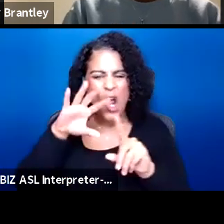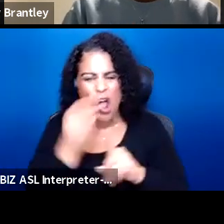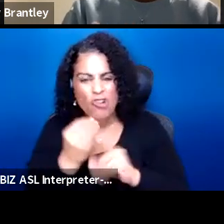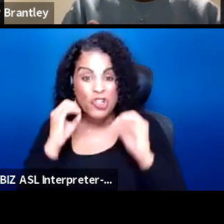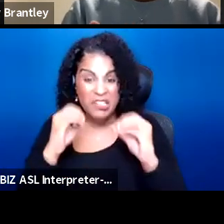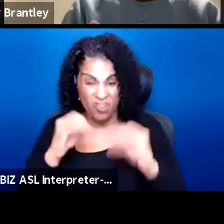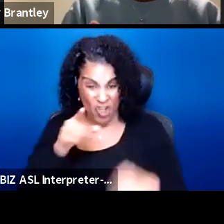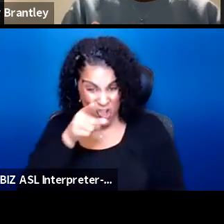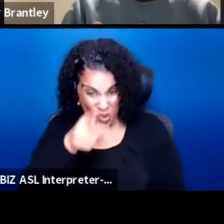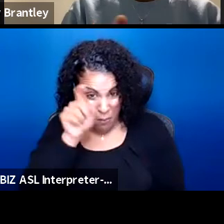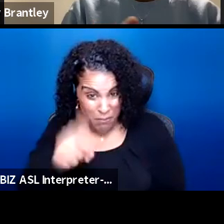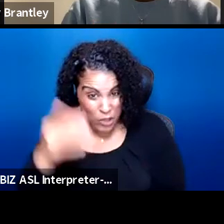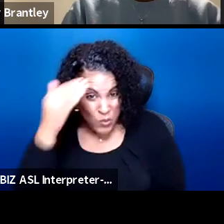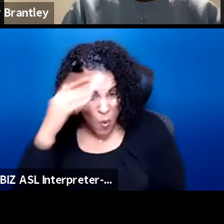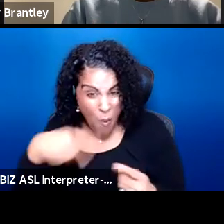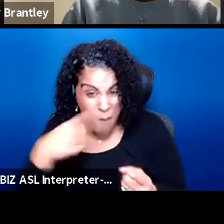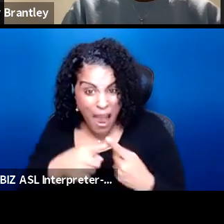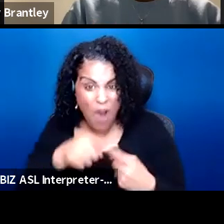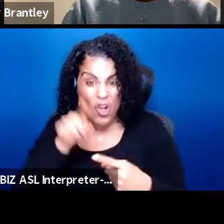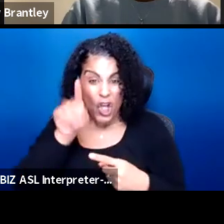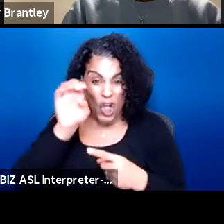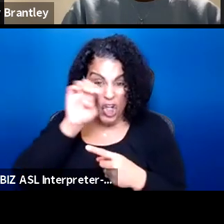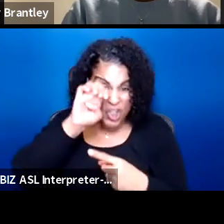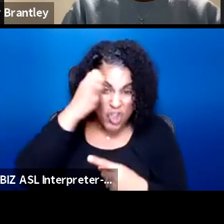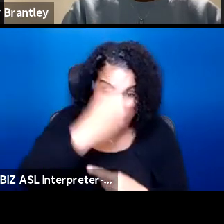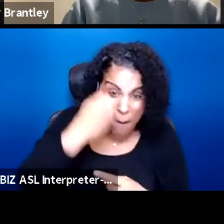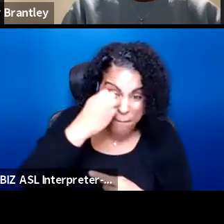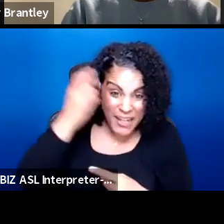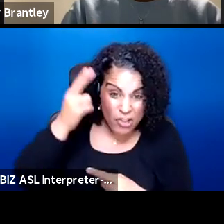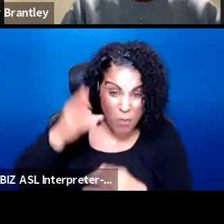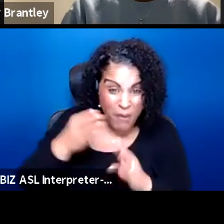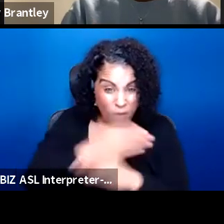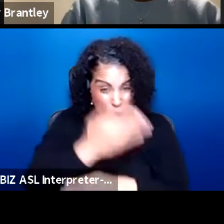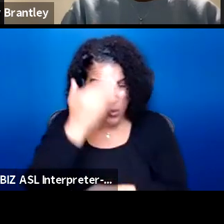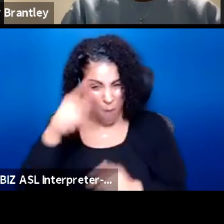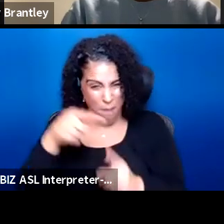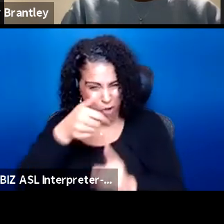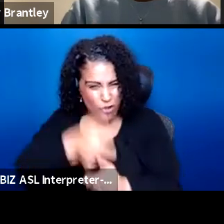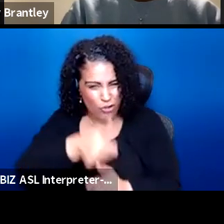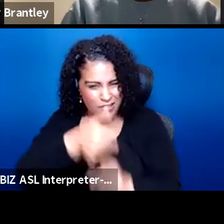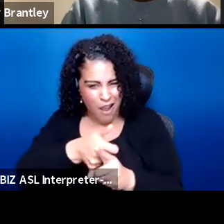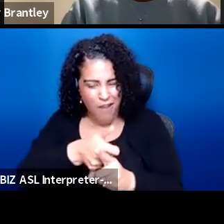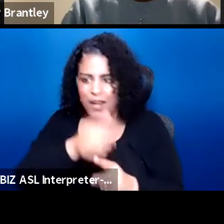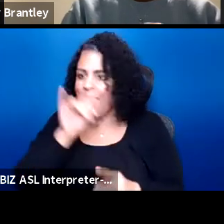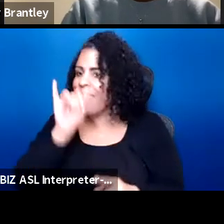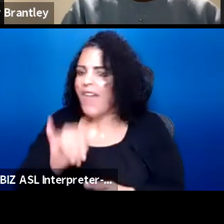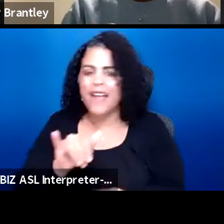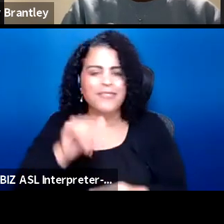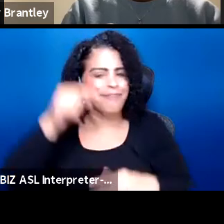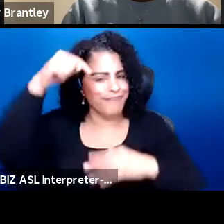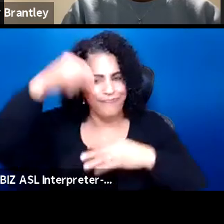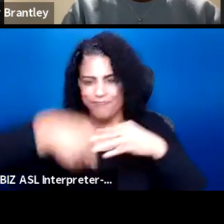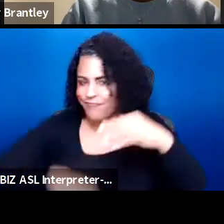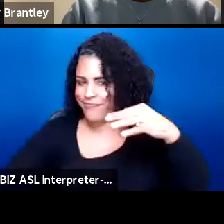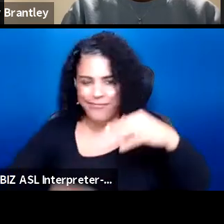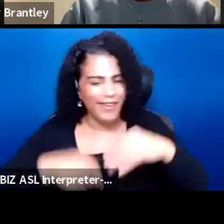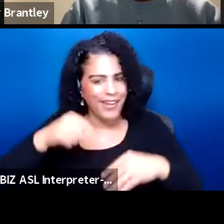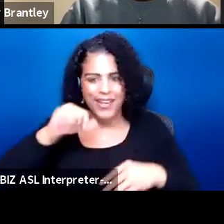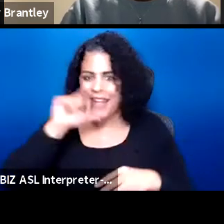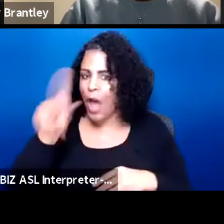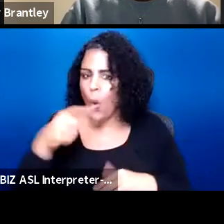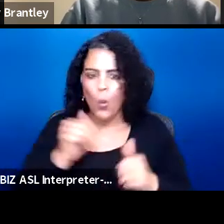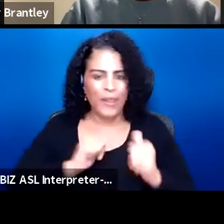you got to know about European history before you know about yourself. And this goes beyond, you know, just theater.